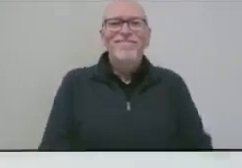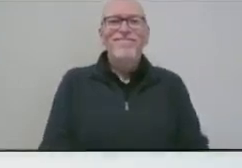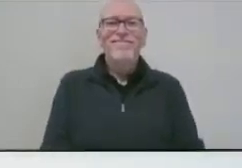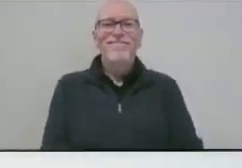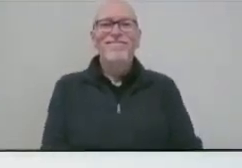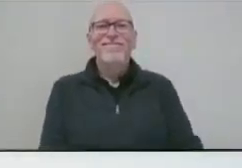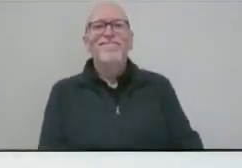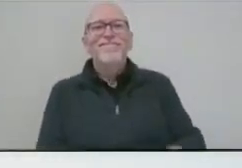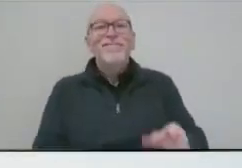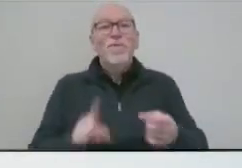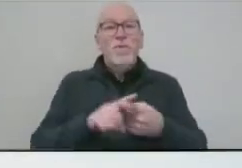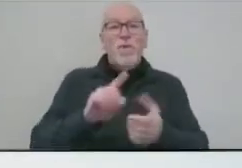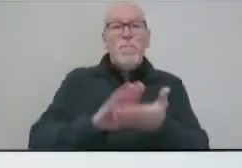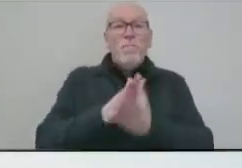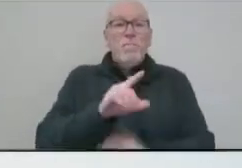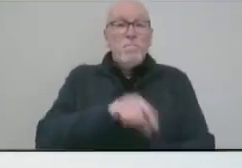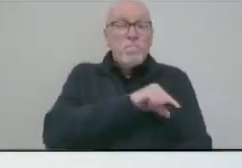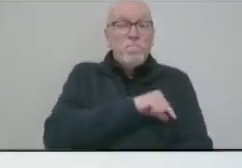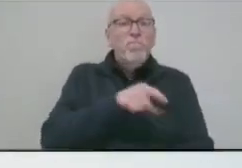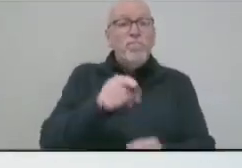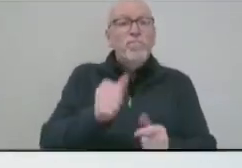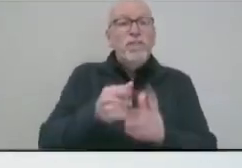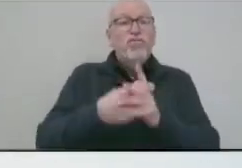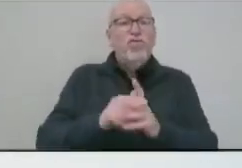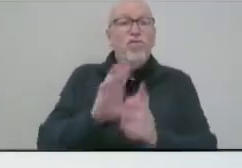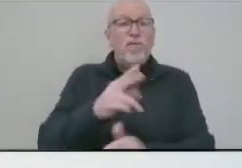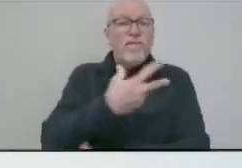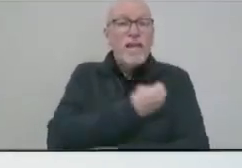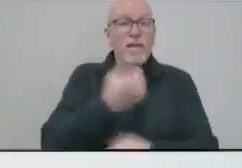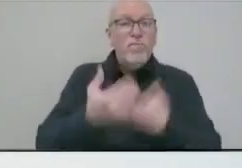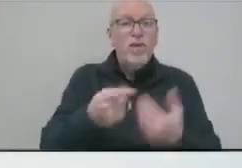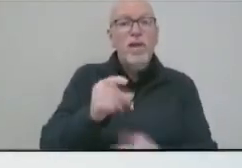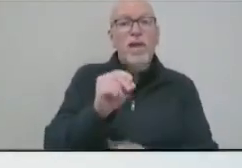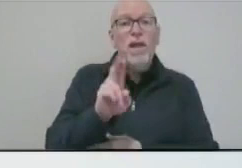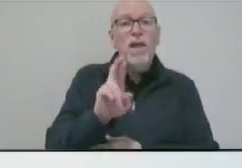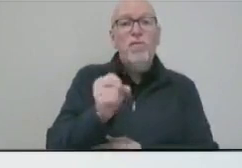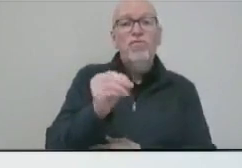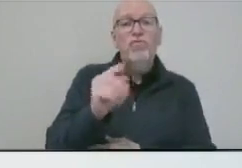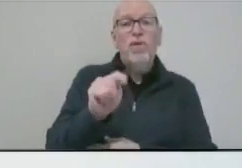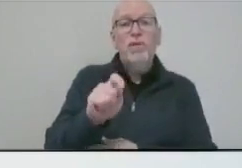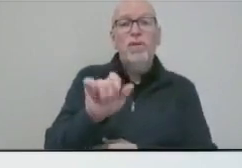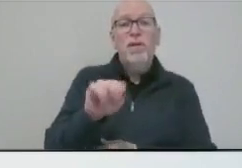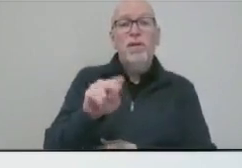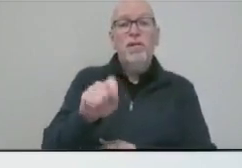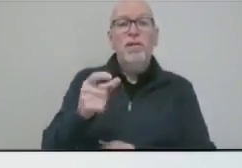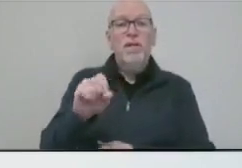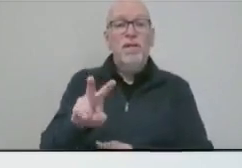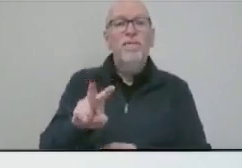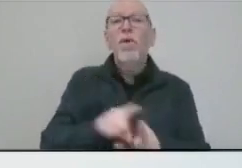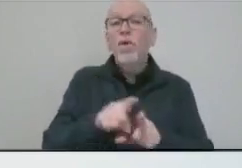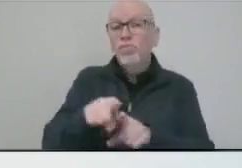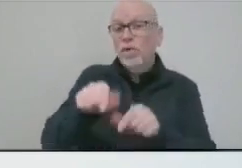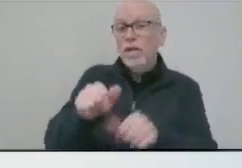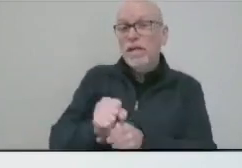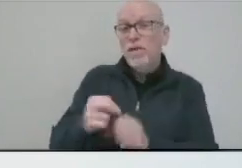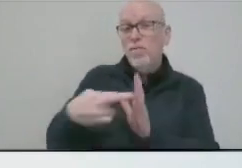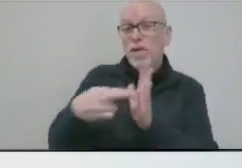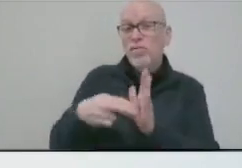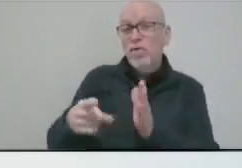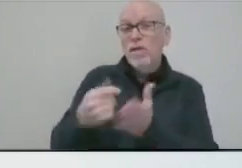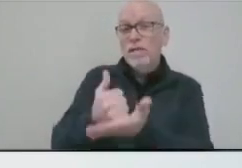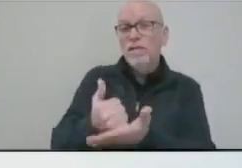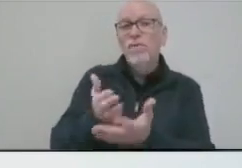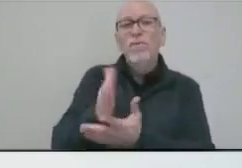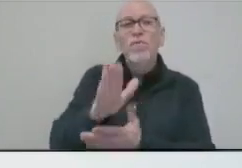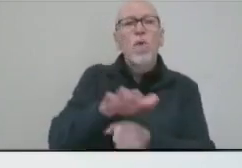When you become eligible, you can begin your vaccination process at ourshot.in.gov. You can also receive registration assistance through your